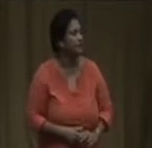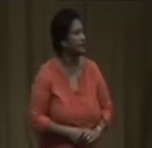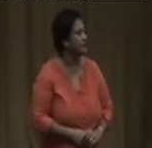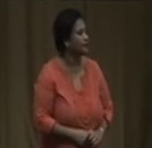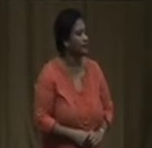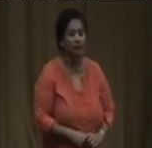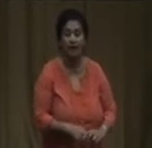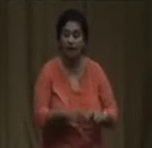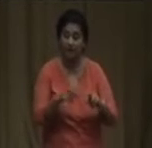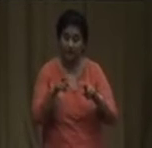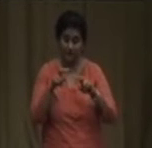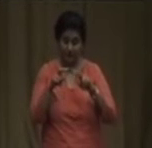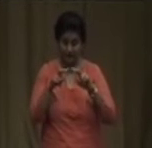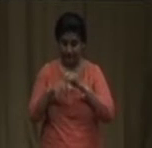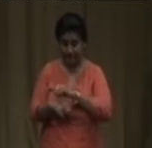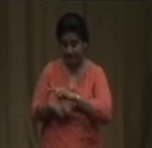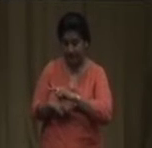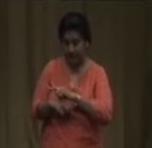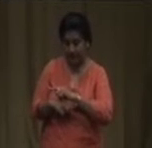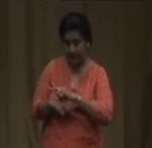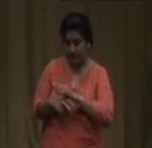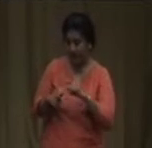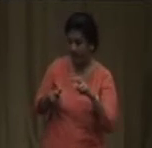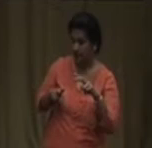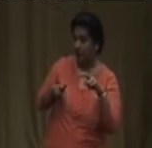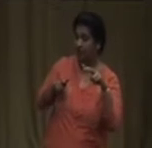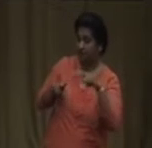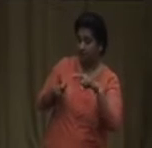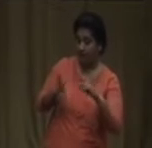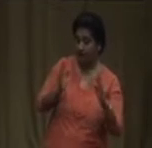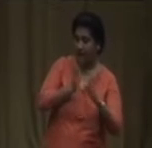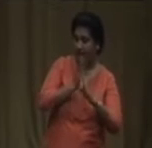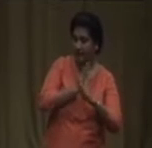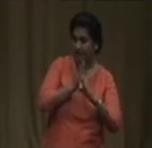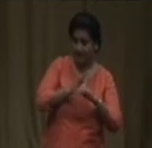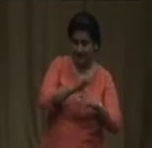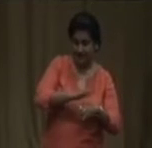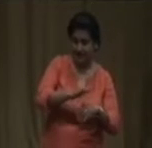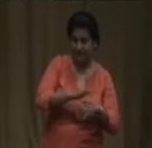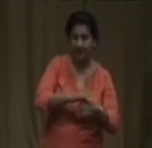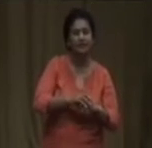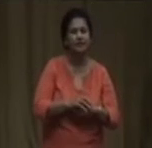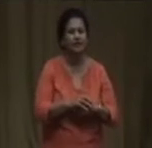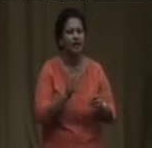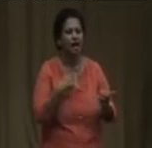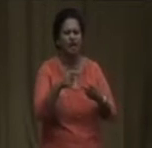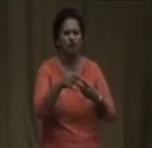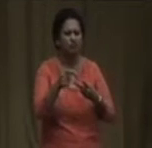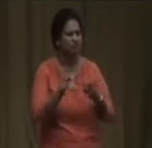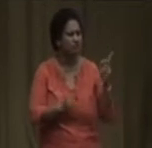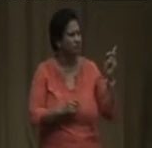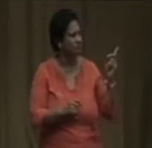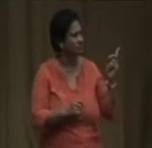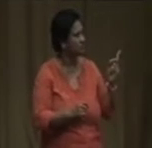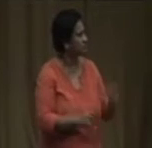If we look at the other side, what is the private sector doing? And I just selected this example, which I think is one of